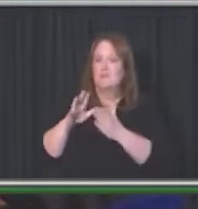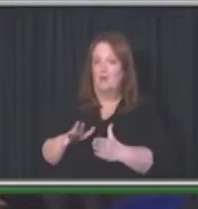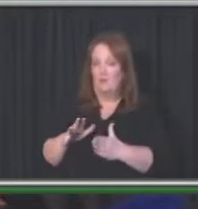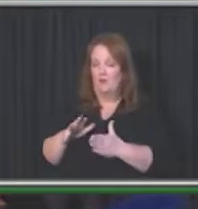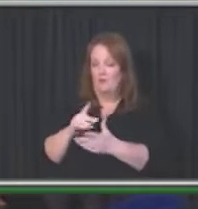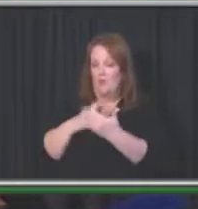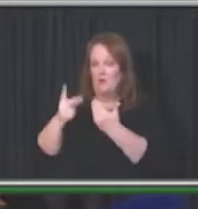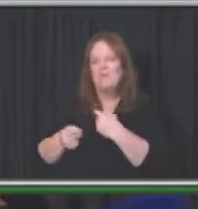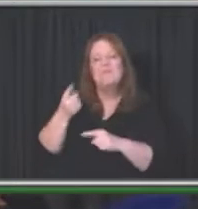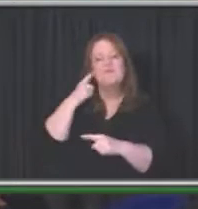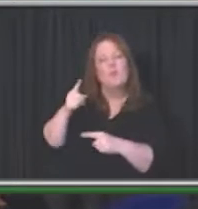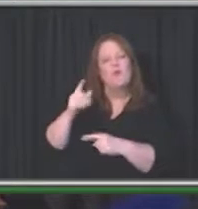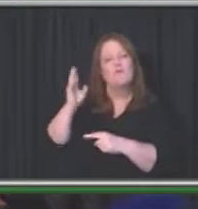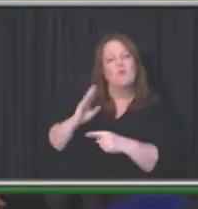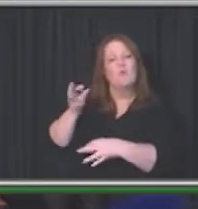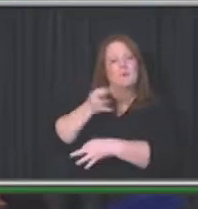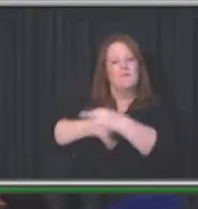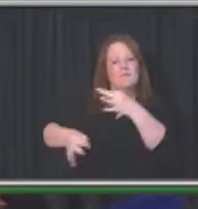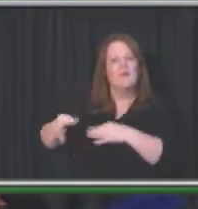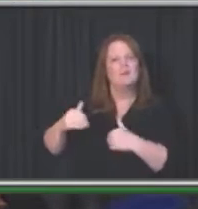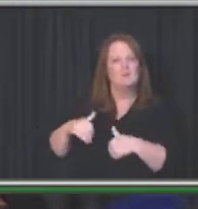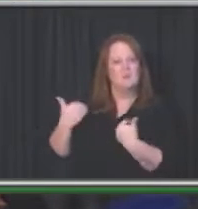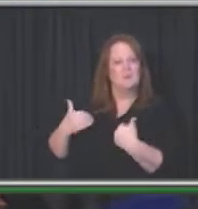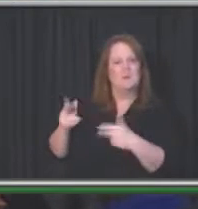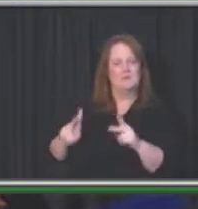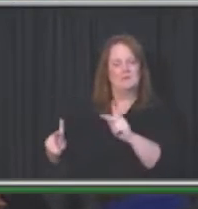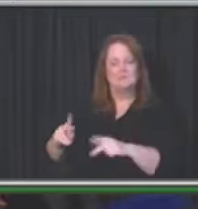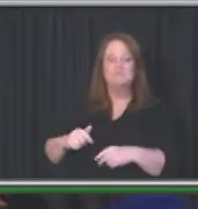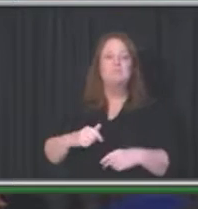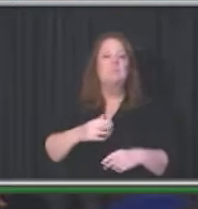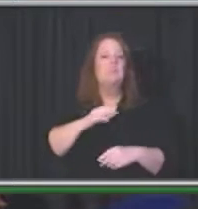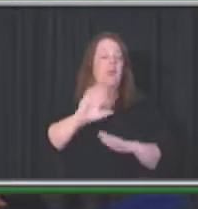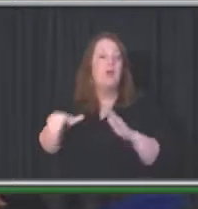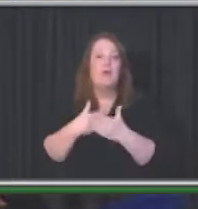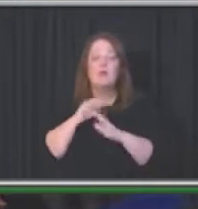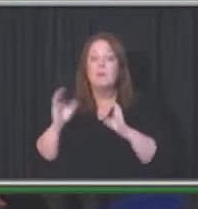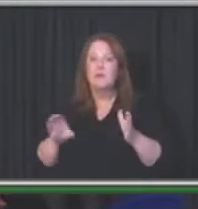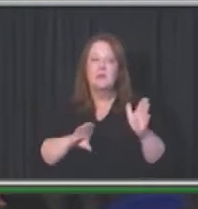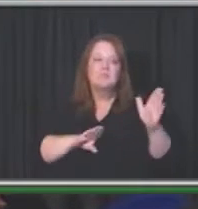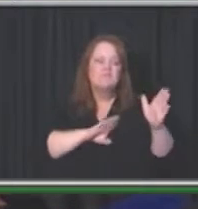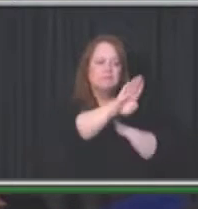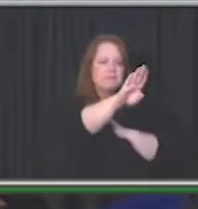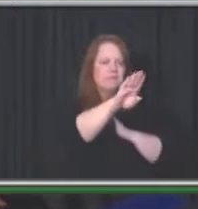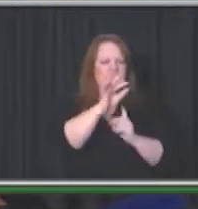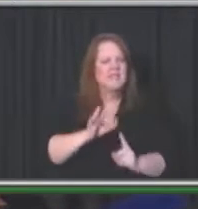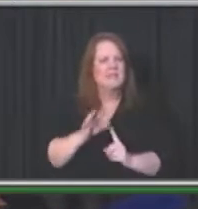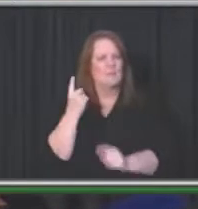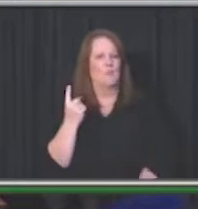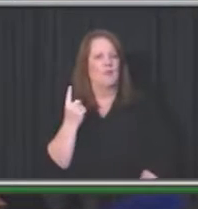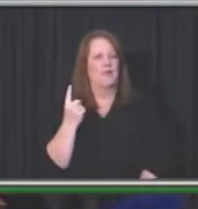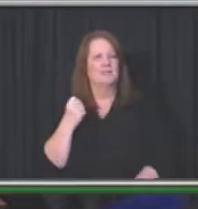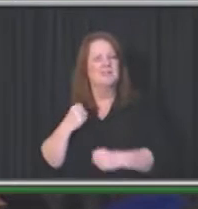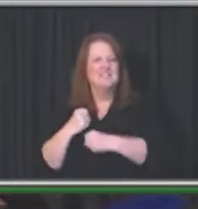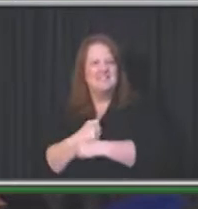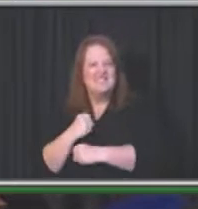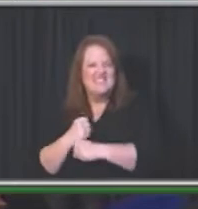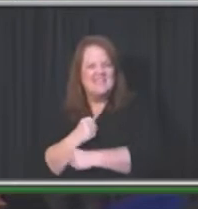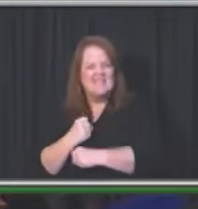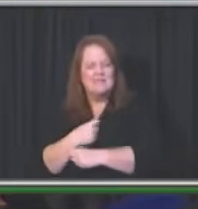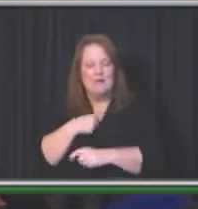youth, and I excelled in all of my classes except statistics. That class made me cry every day.